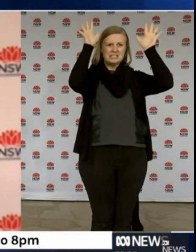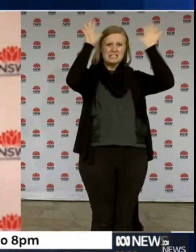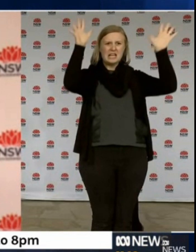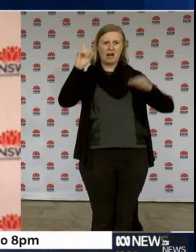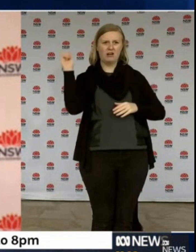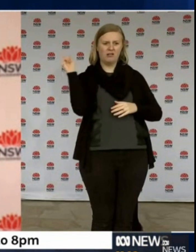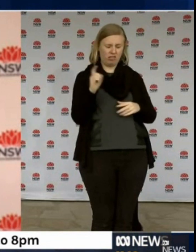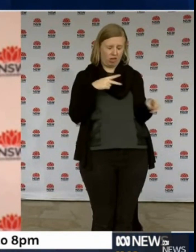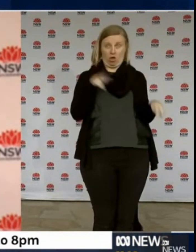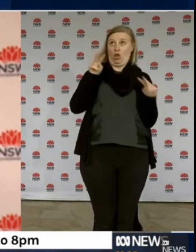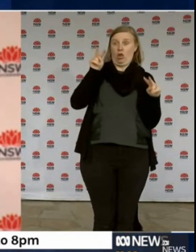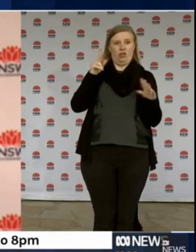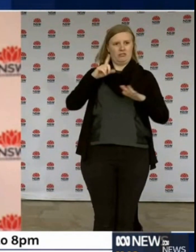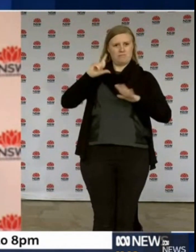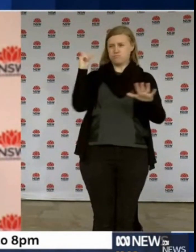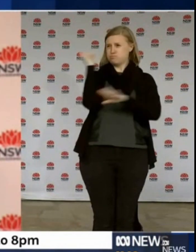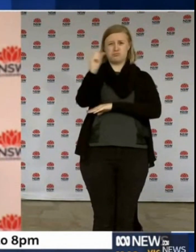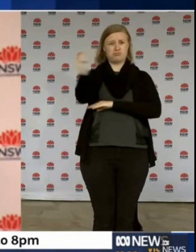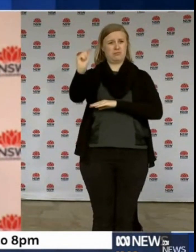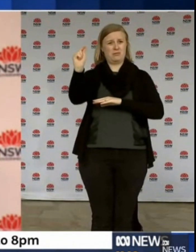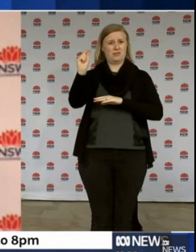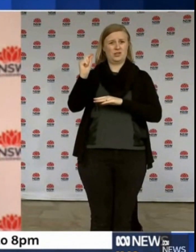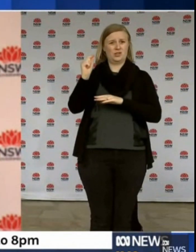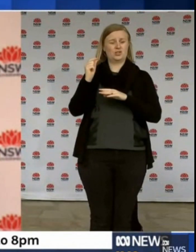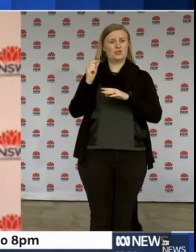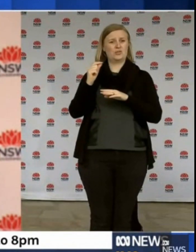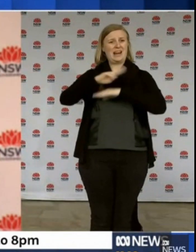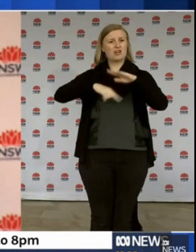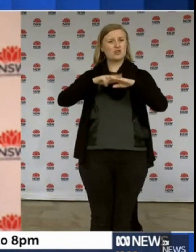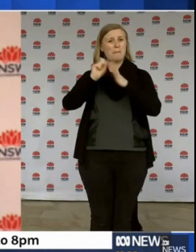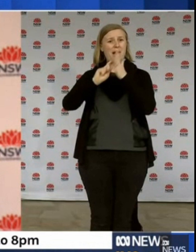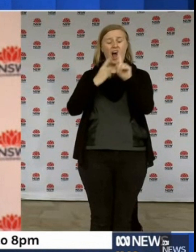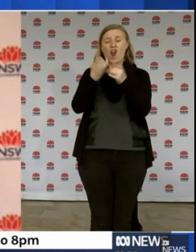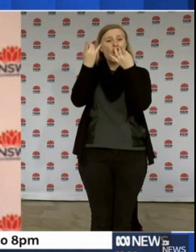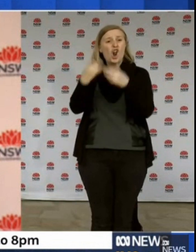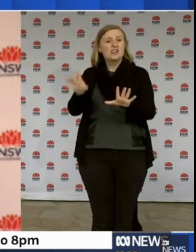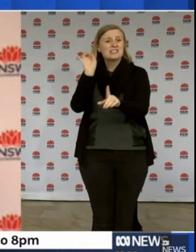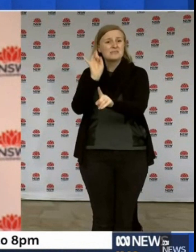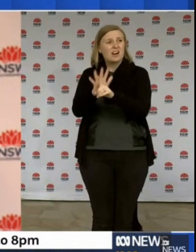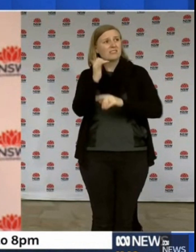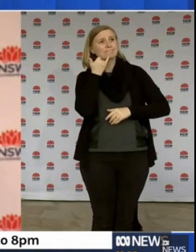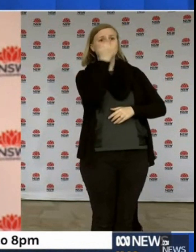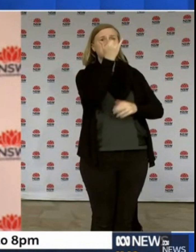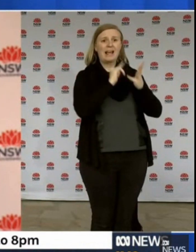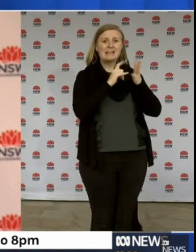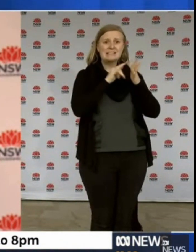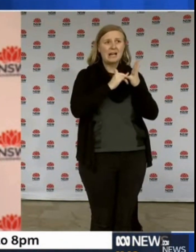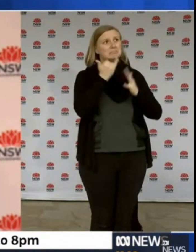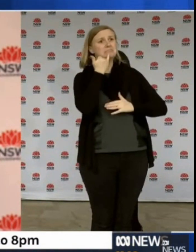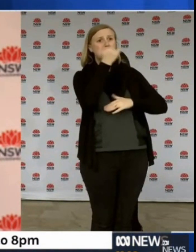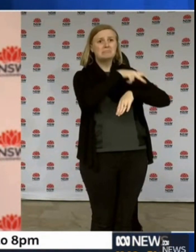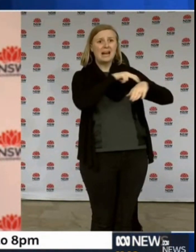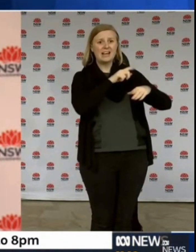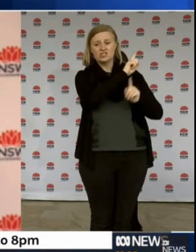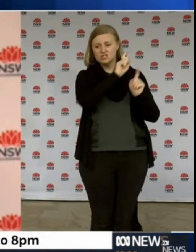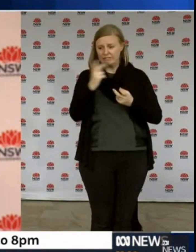National Park and got lost. Not only did they require assistance from SES and police to rescue